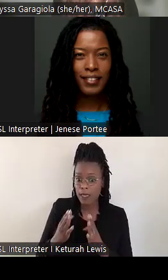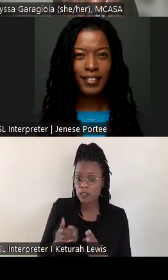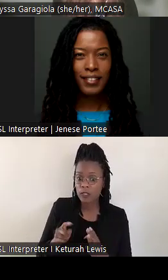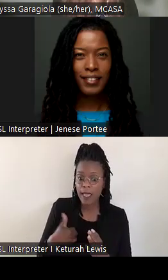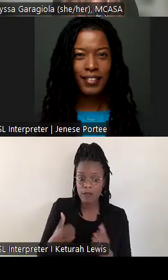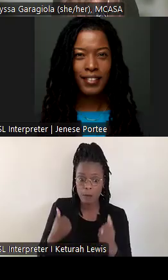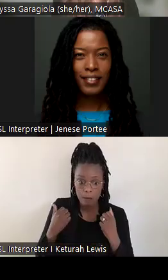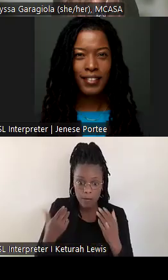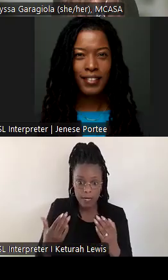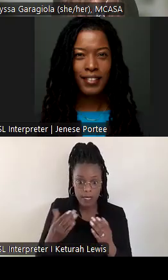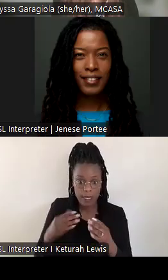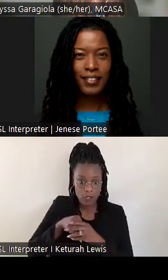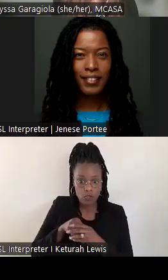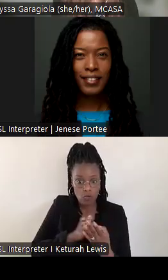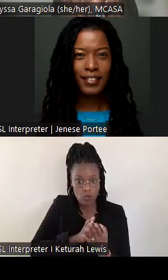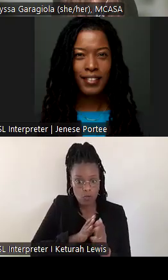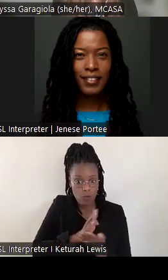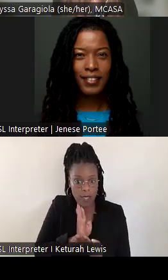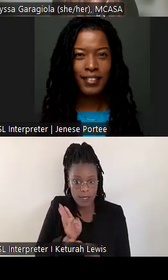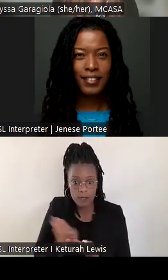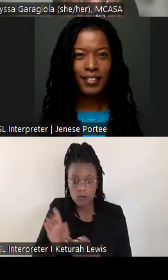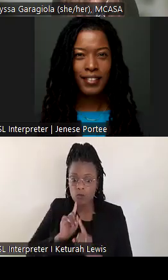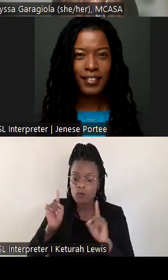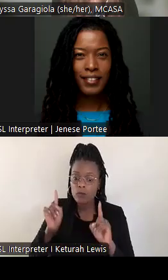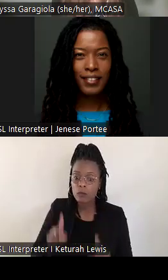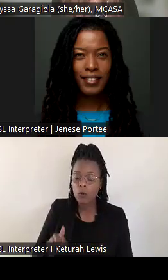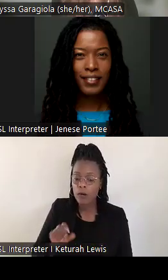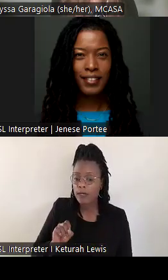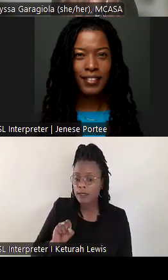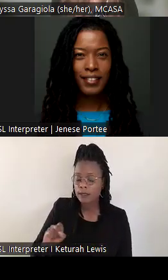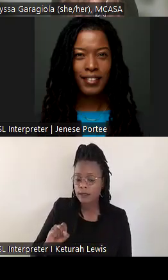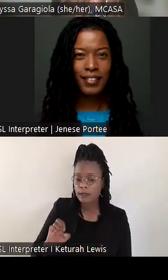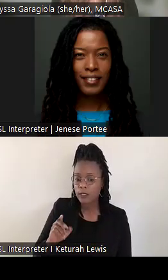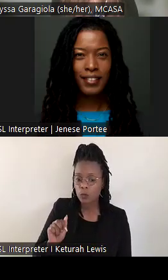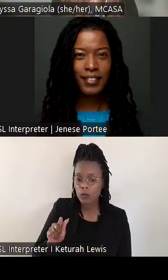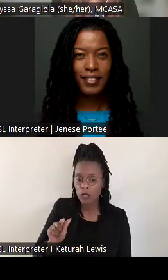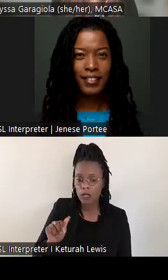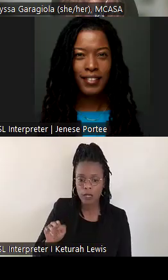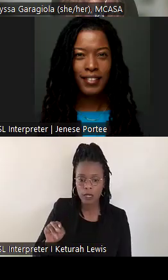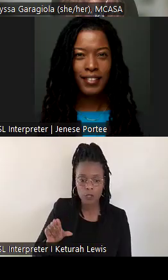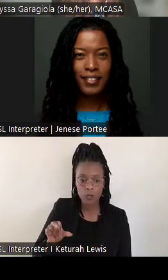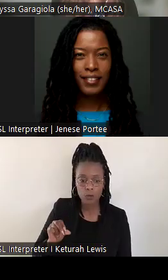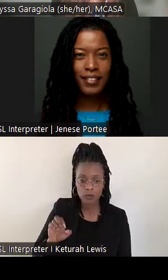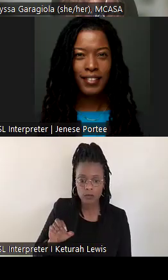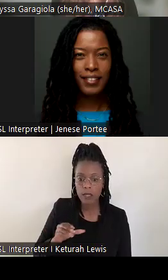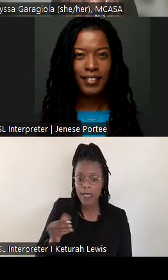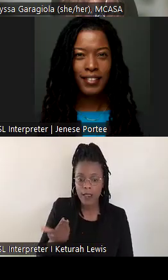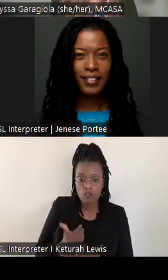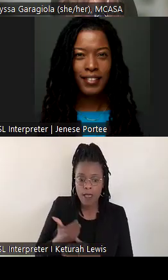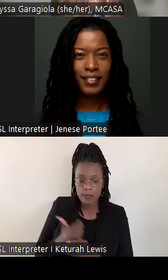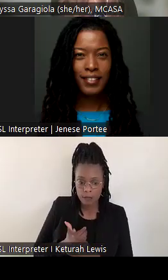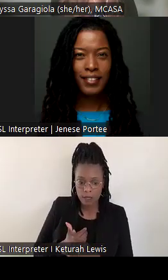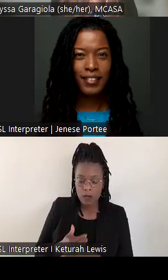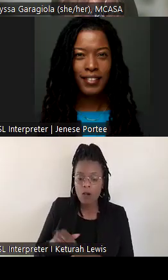internal ways to report sexual abuse or sexual harassment, and at least one option to report